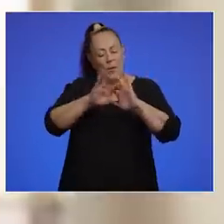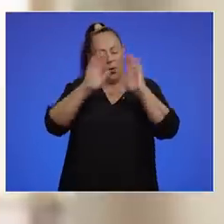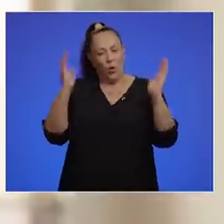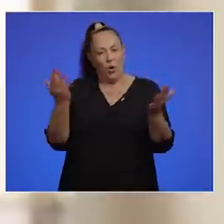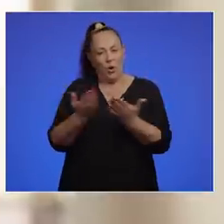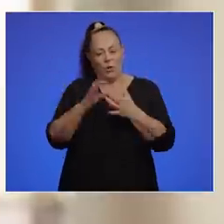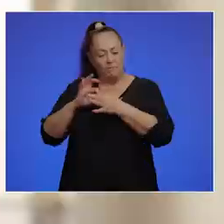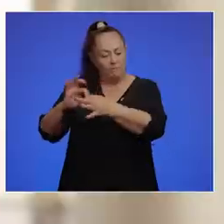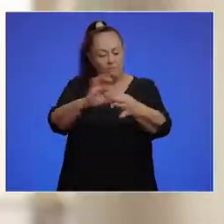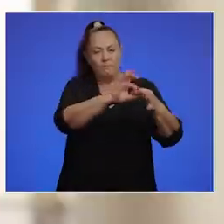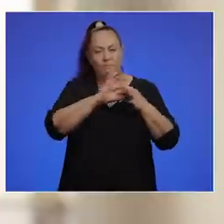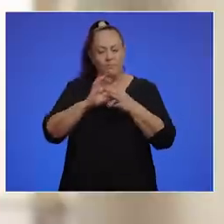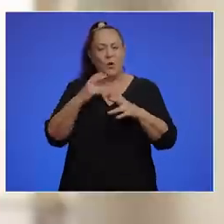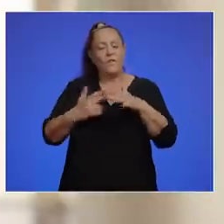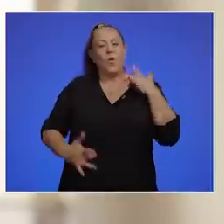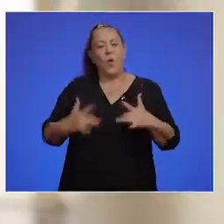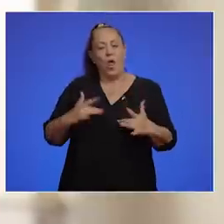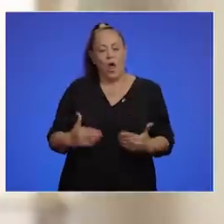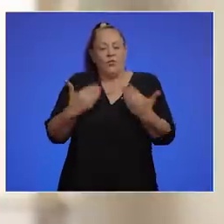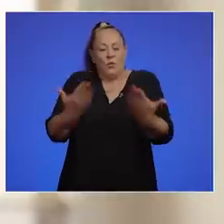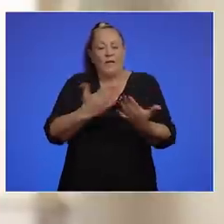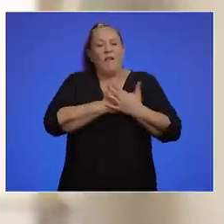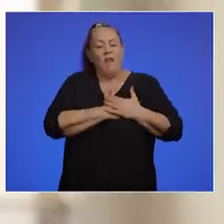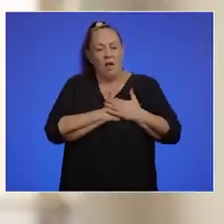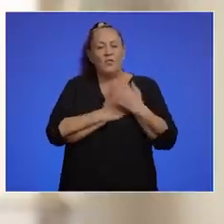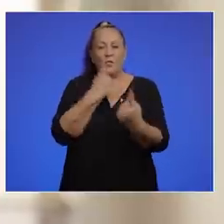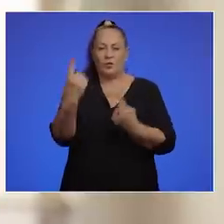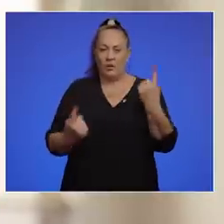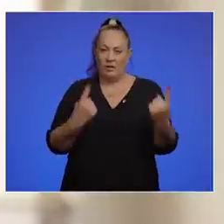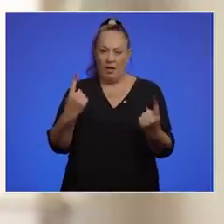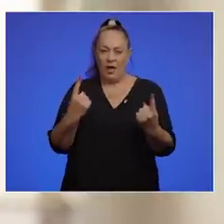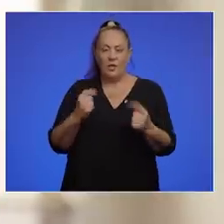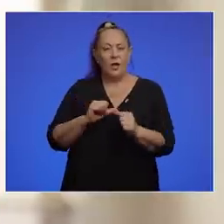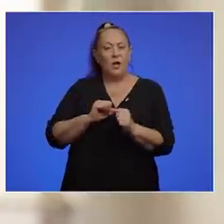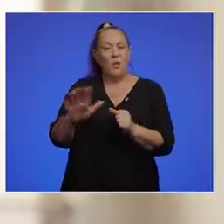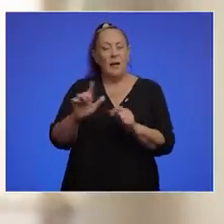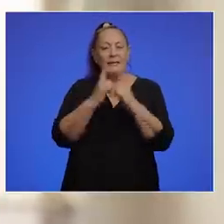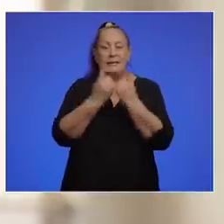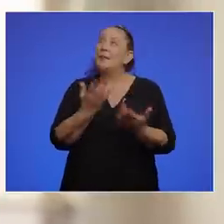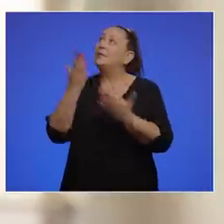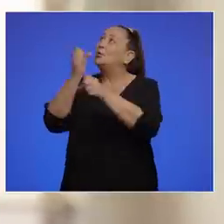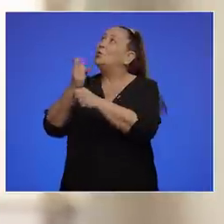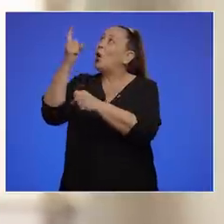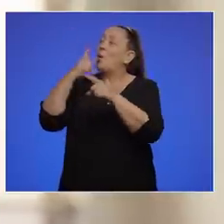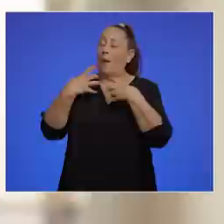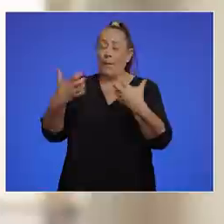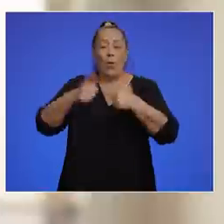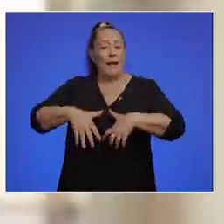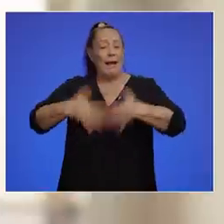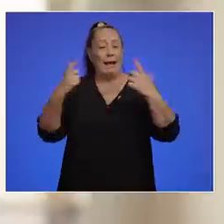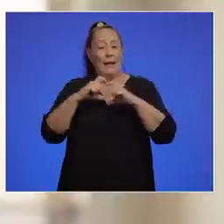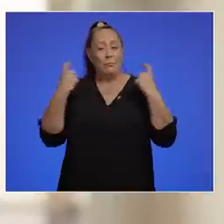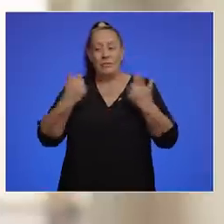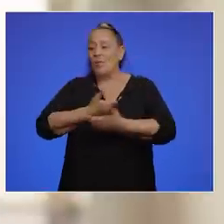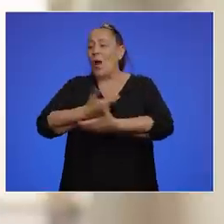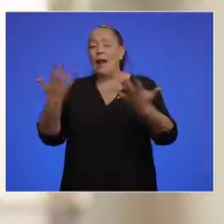Precisely in this communion Of life-giving love And so the greatest window We have back onto God Even more than the priesthood